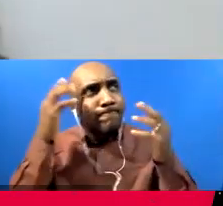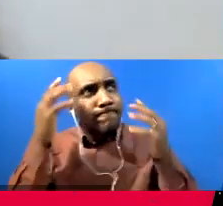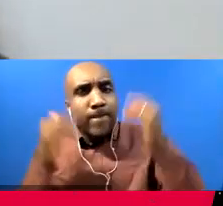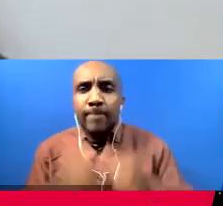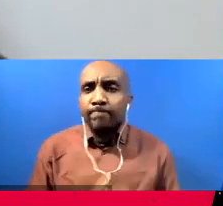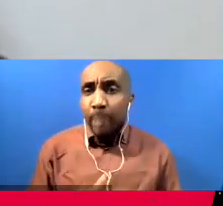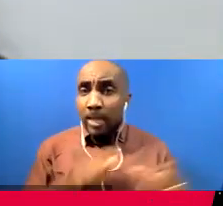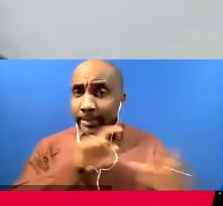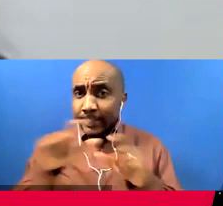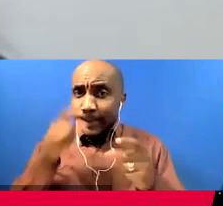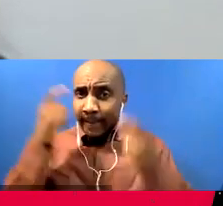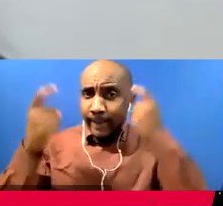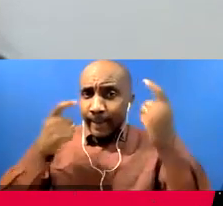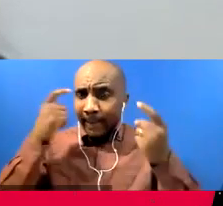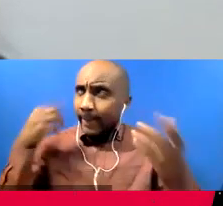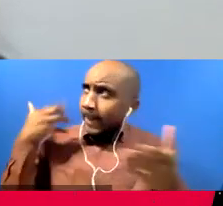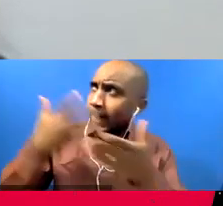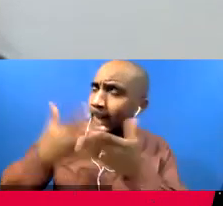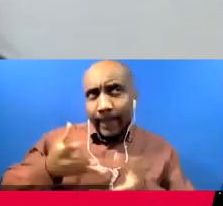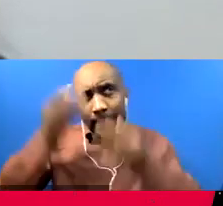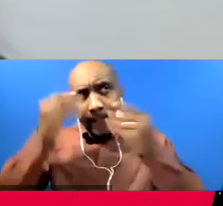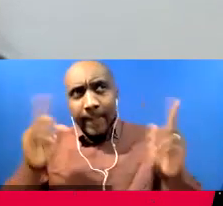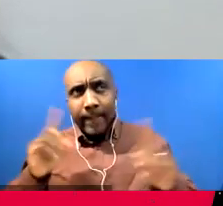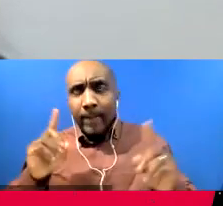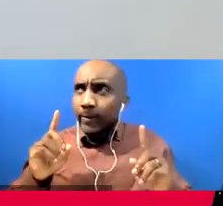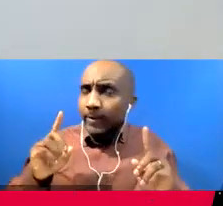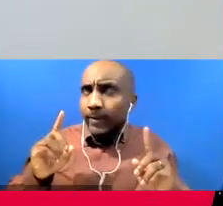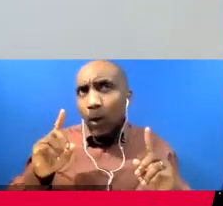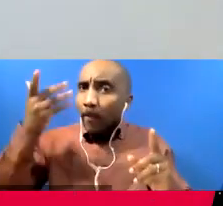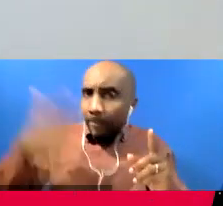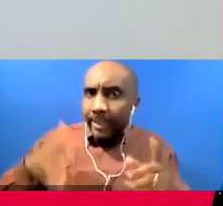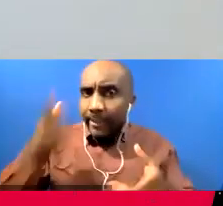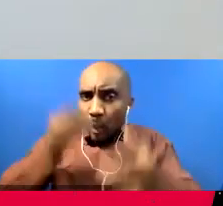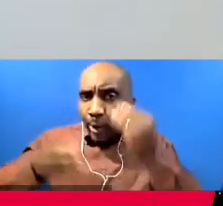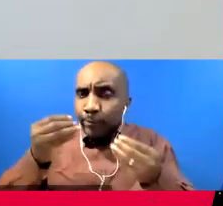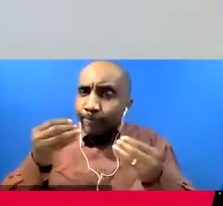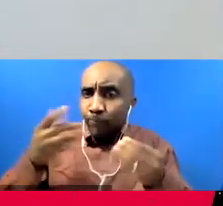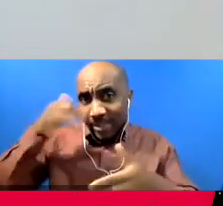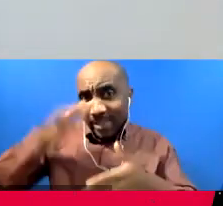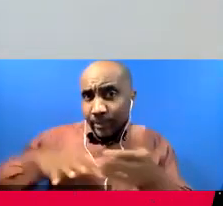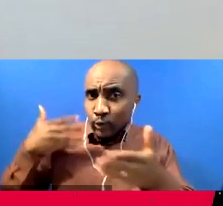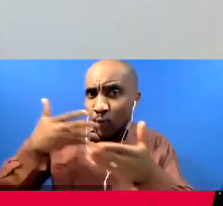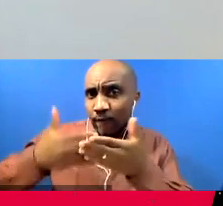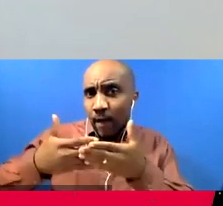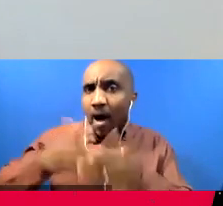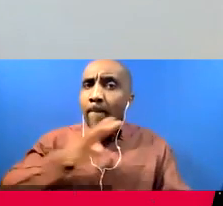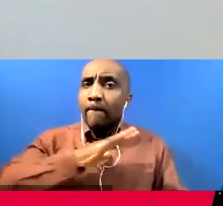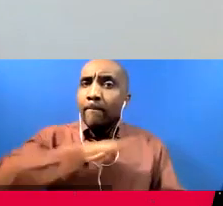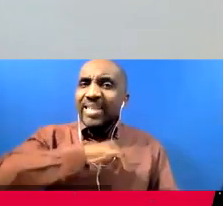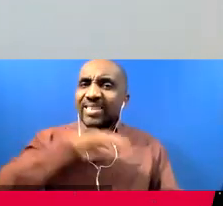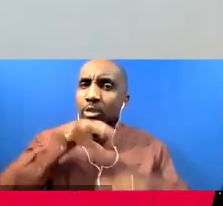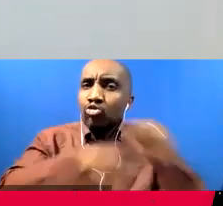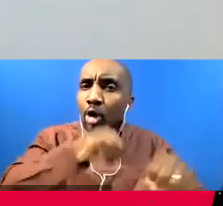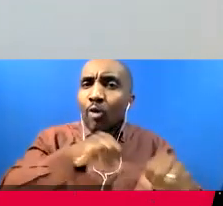I think I'm still processing the lessons that I learned or have been learning from